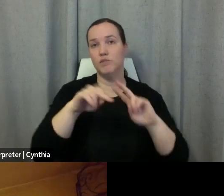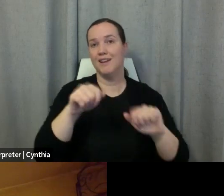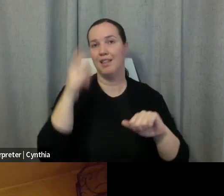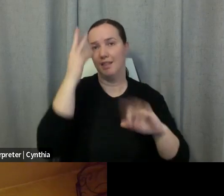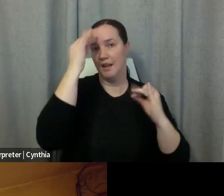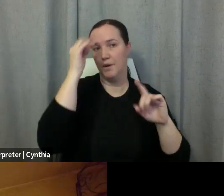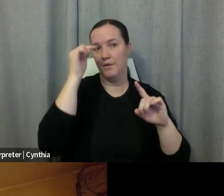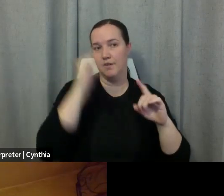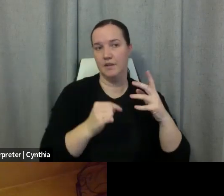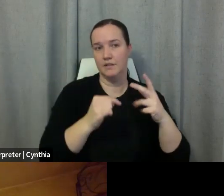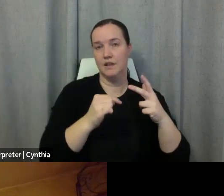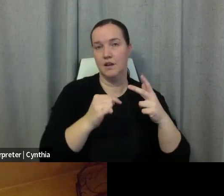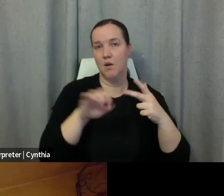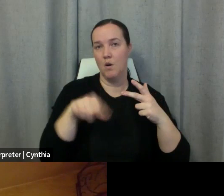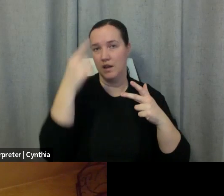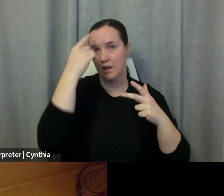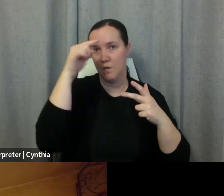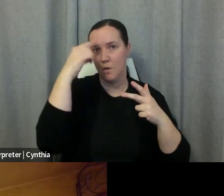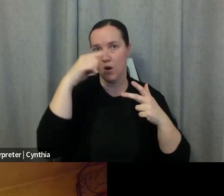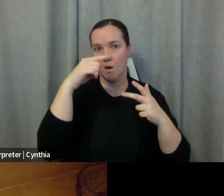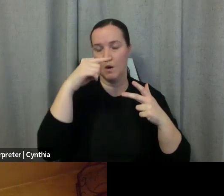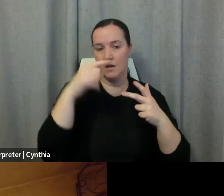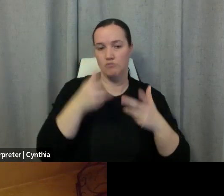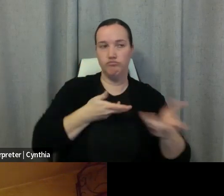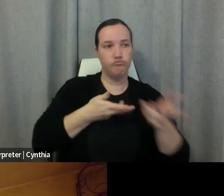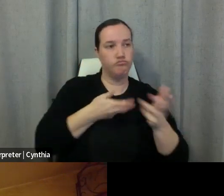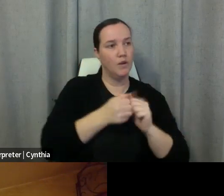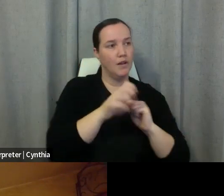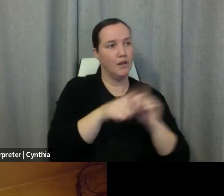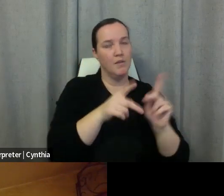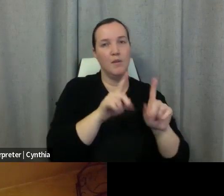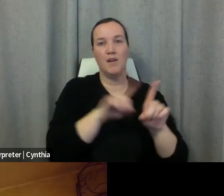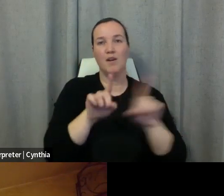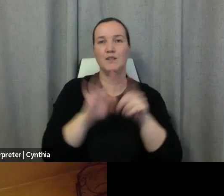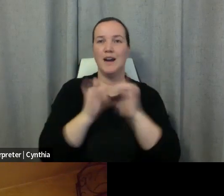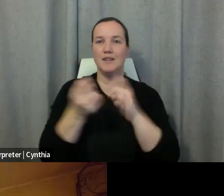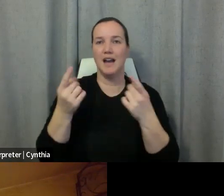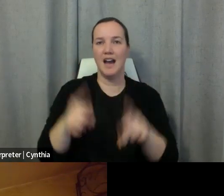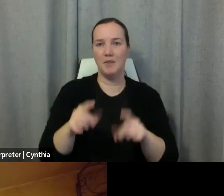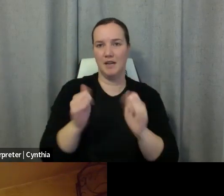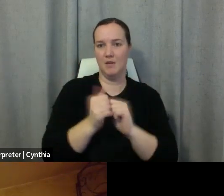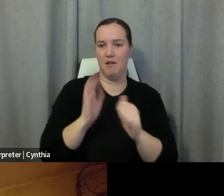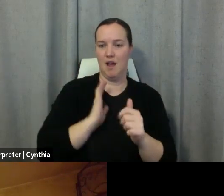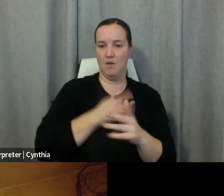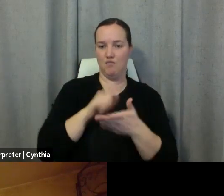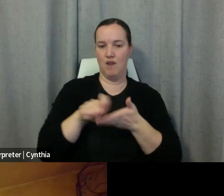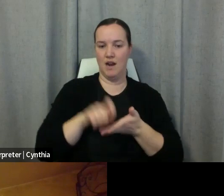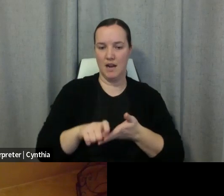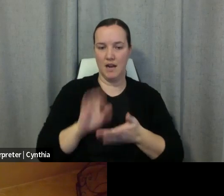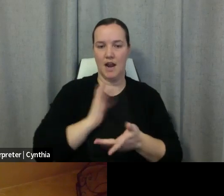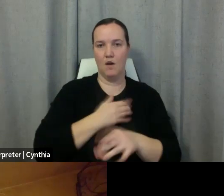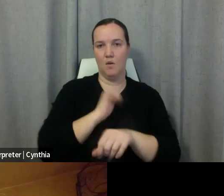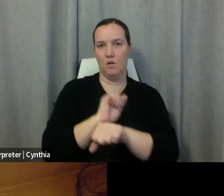about them, again, not just for interpersonal, but also how it's happening in terms of in our writing, in our work, in our